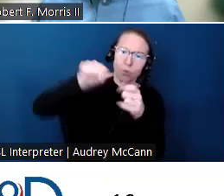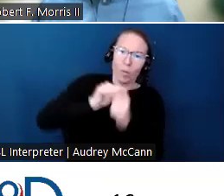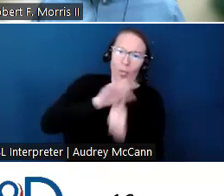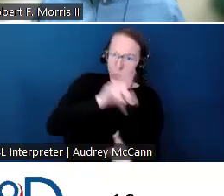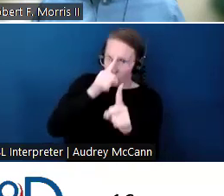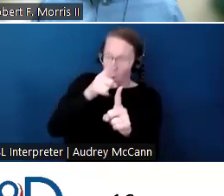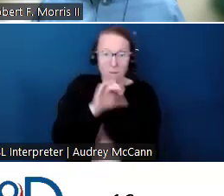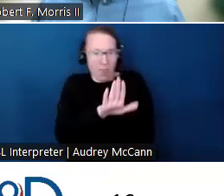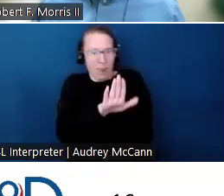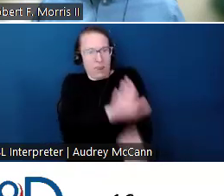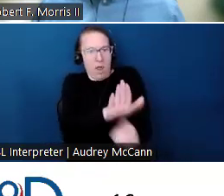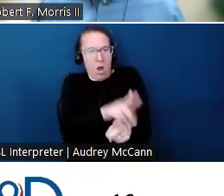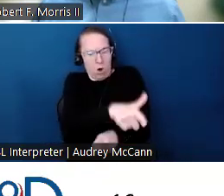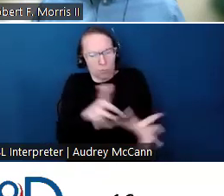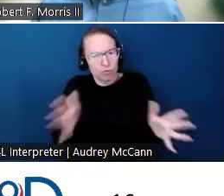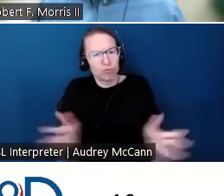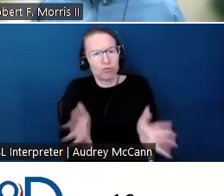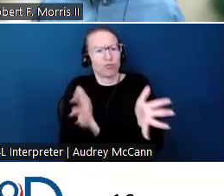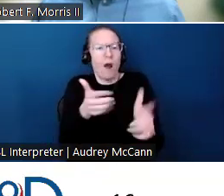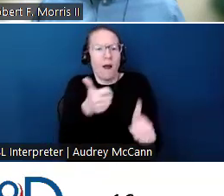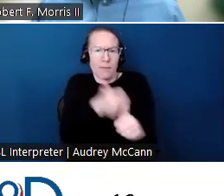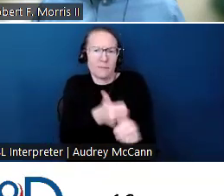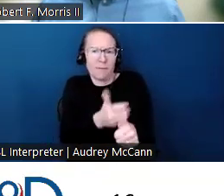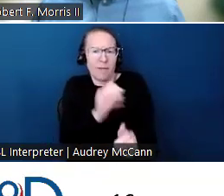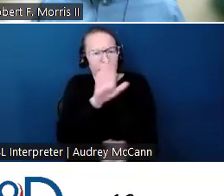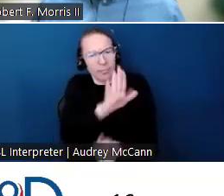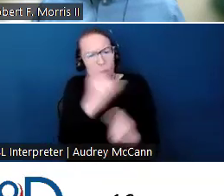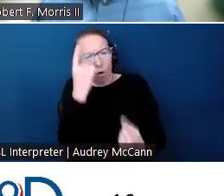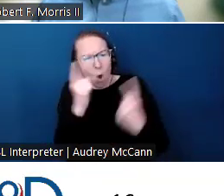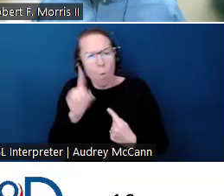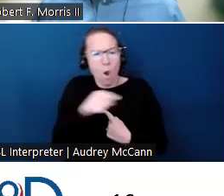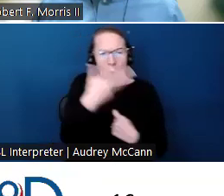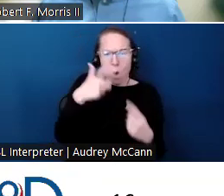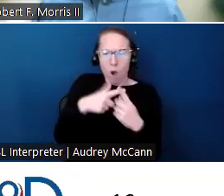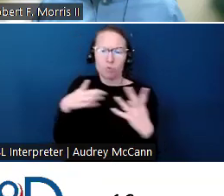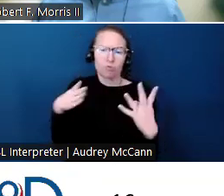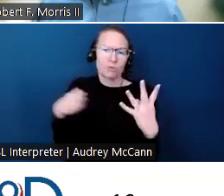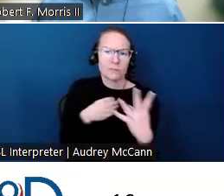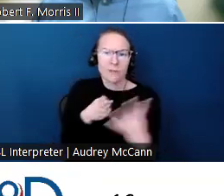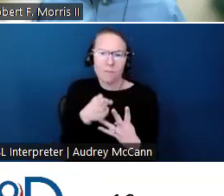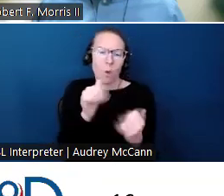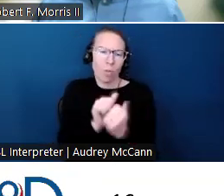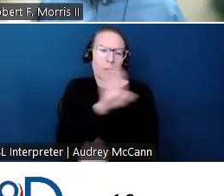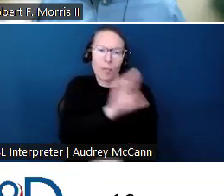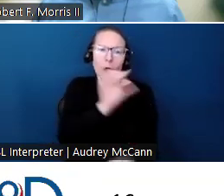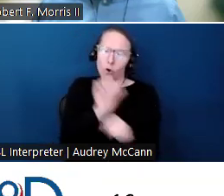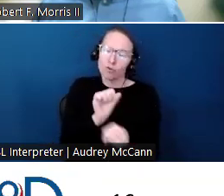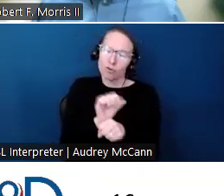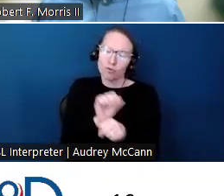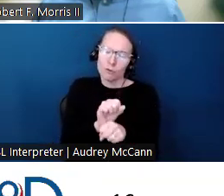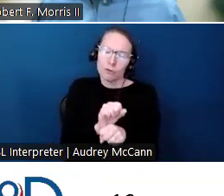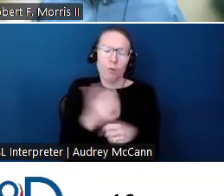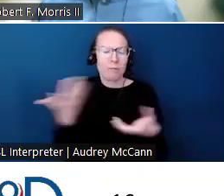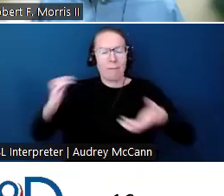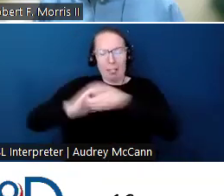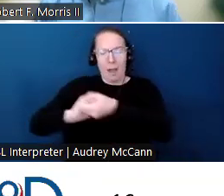drive those resources and their thoughts on where they want to move as far as a career goes. So collaborating